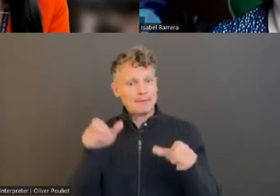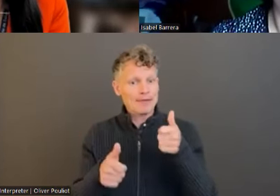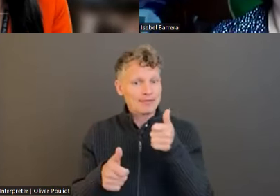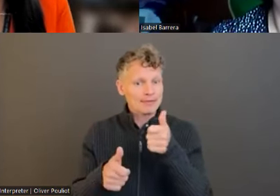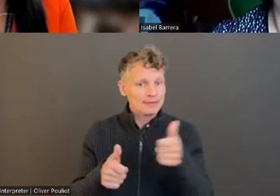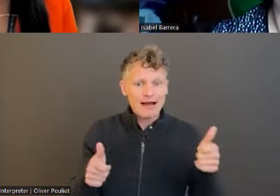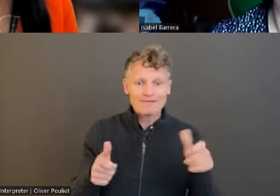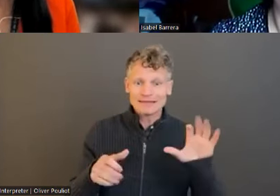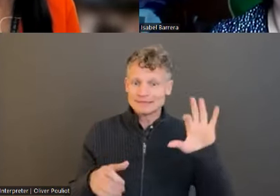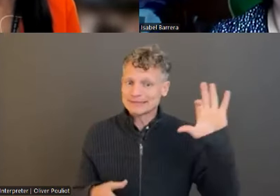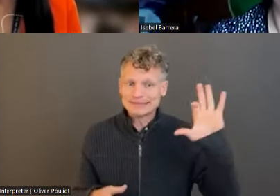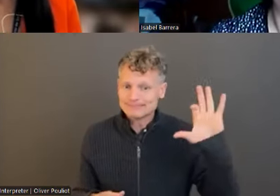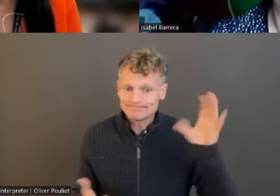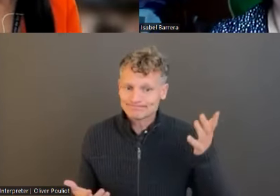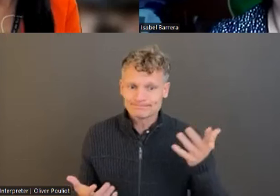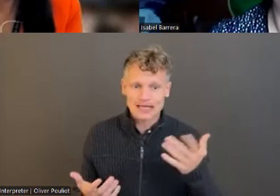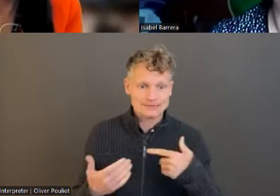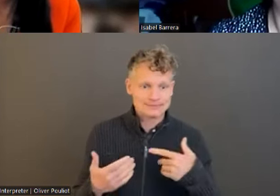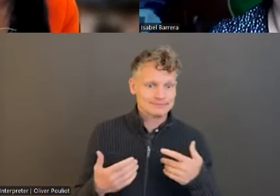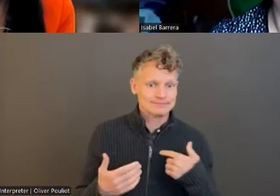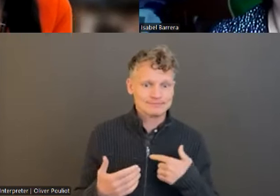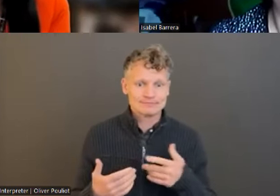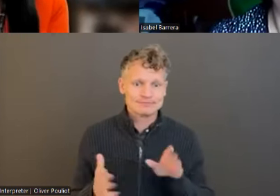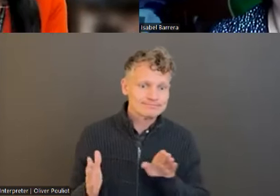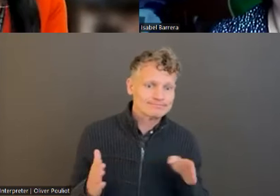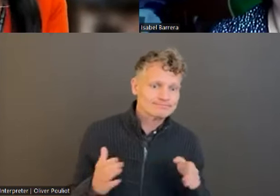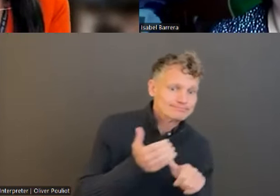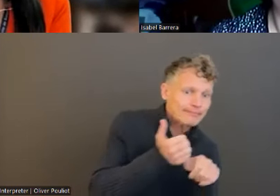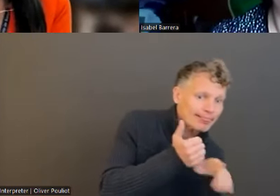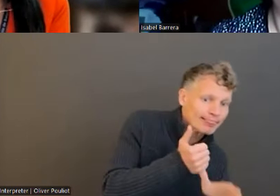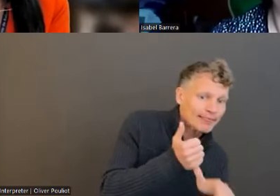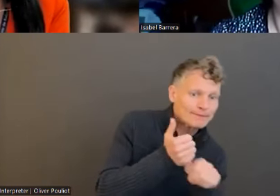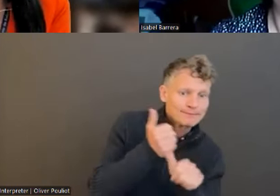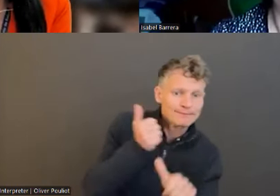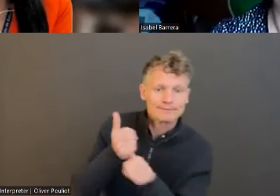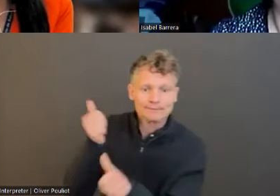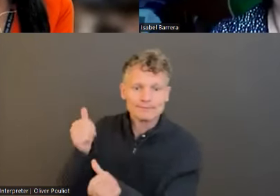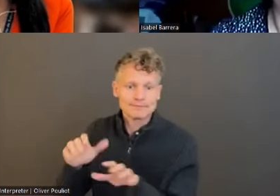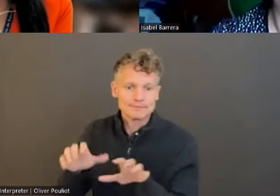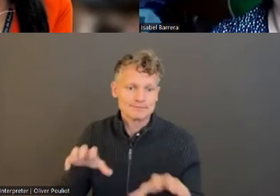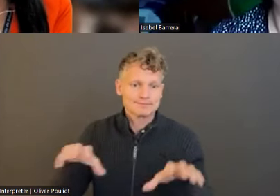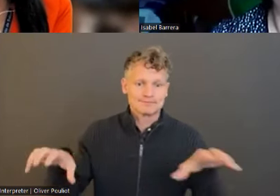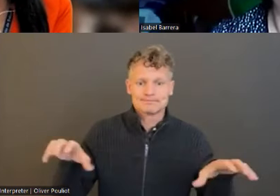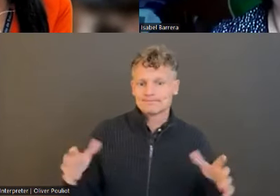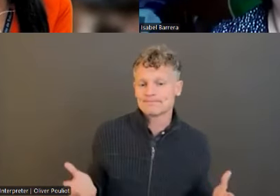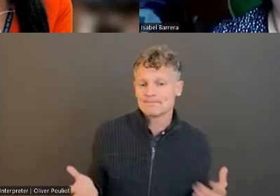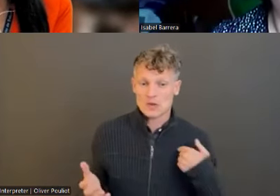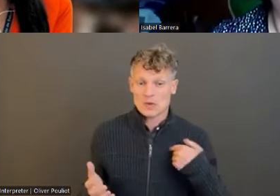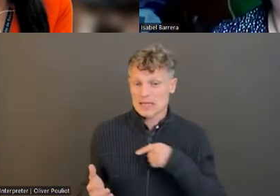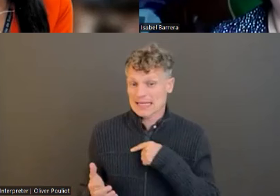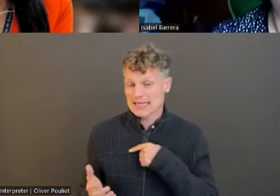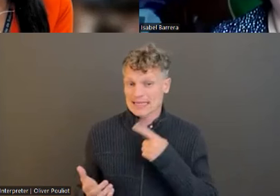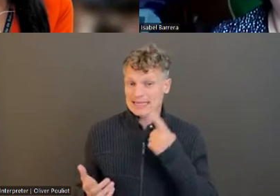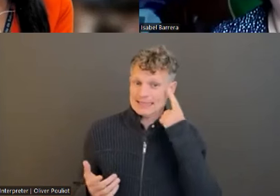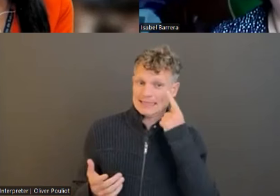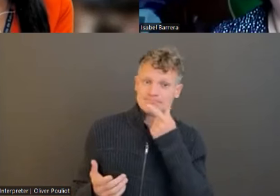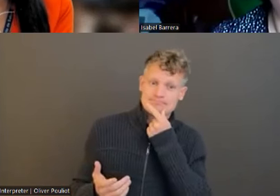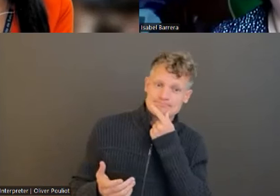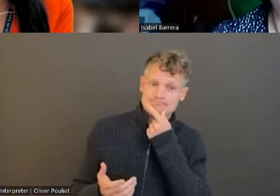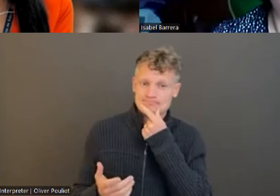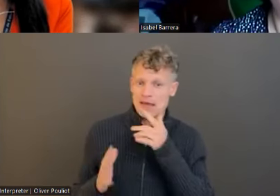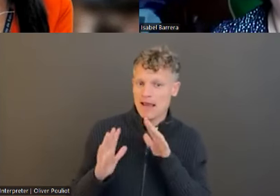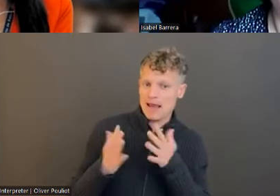is a problem that we should look at and we should have considered it. However, open